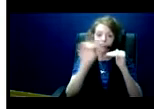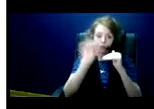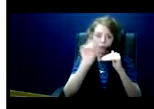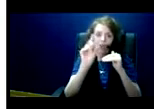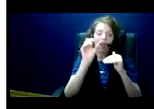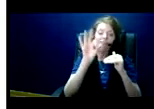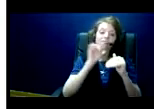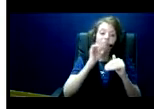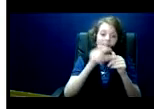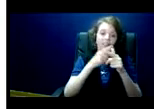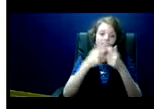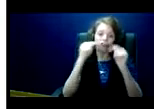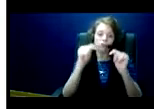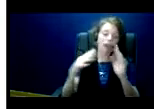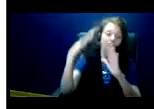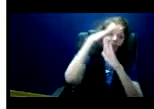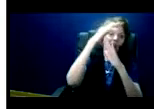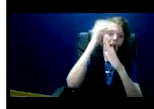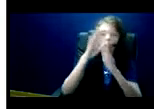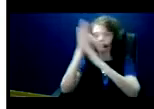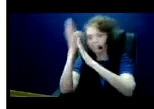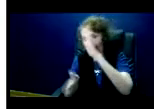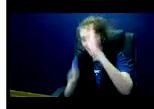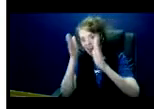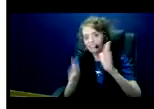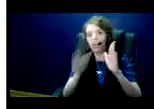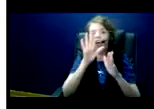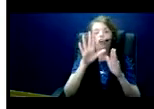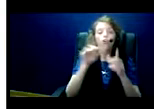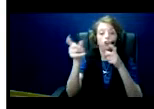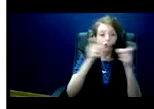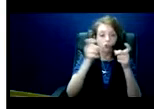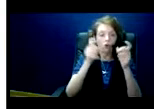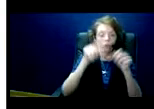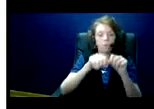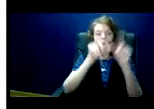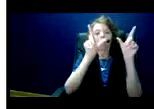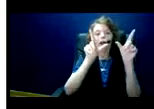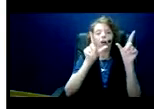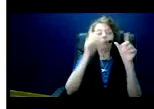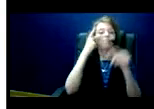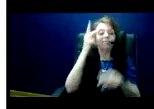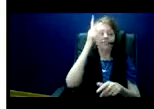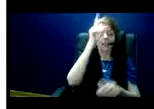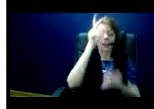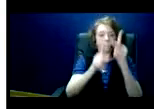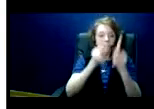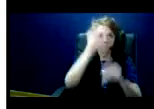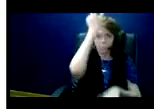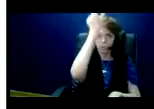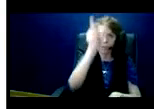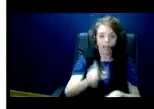try the top or the sides. Your controls should pop out. Click on participants to get the list. And at the bottom of that